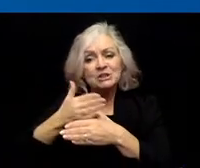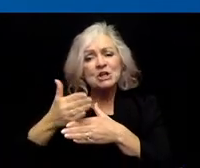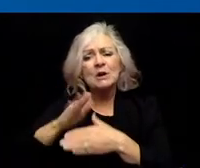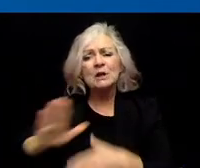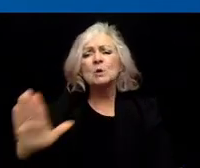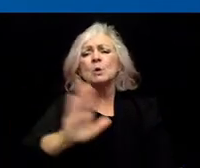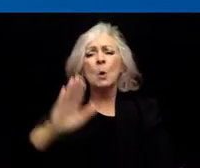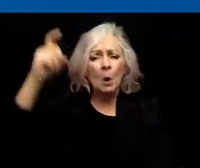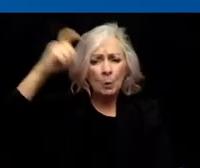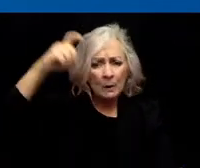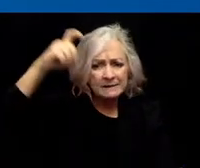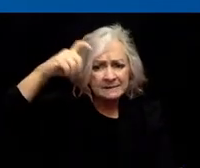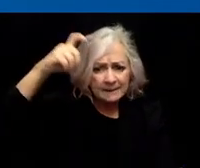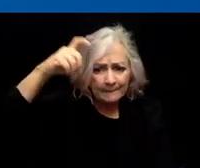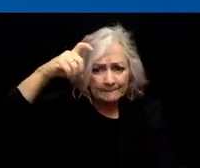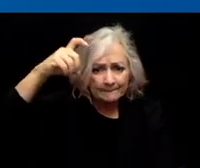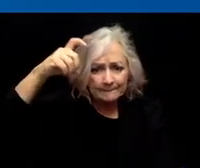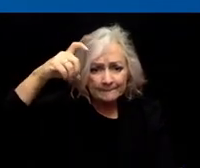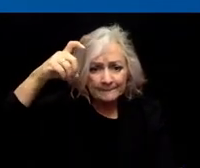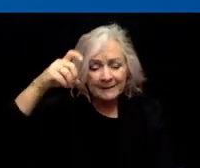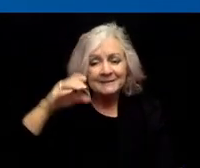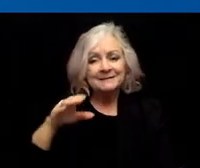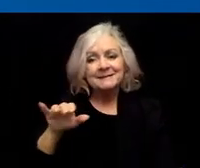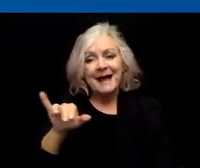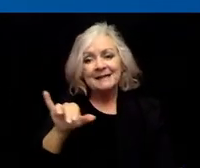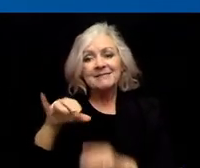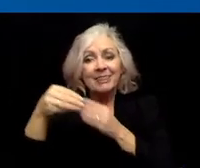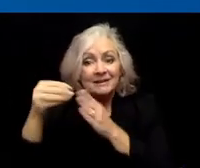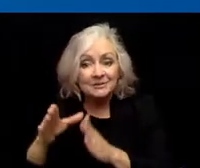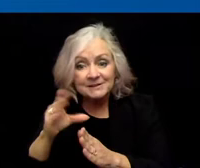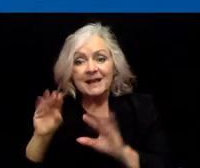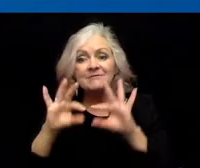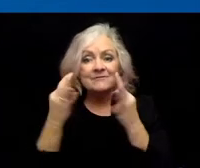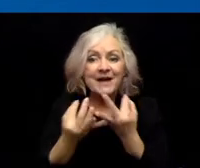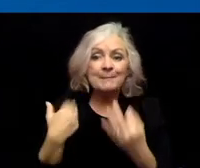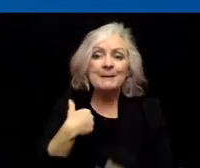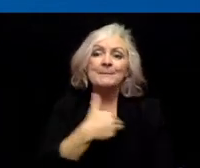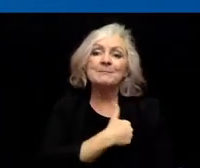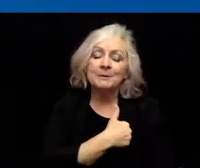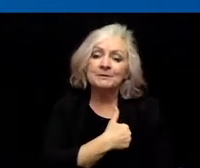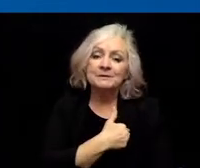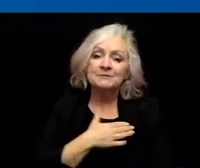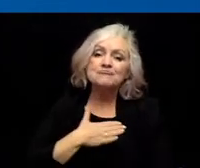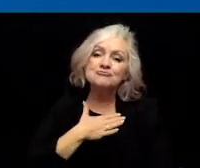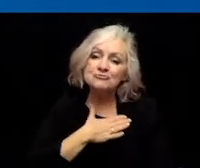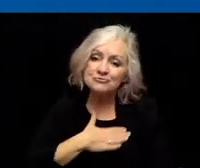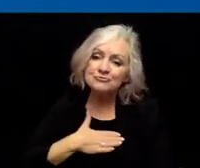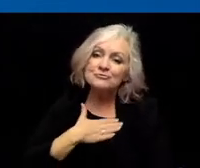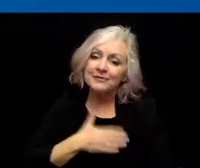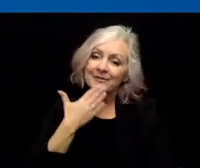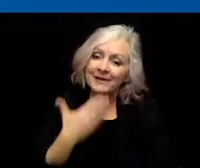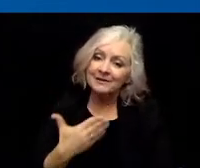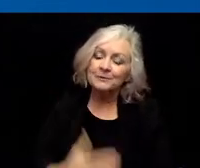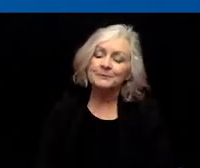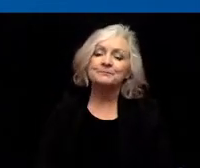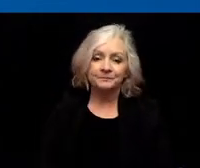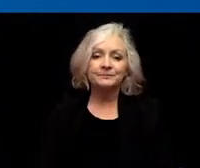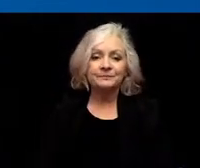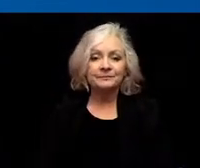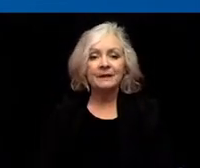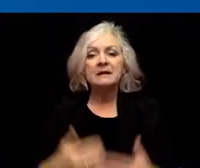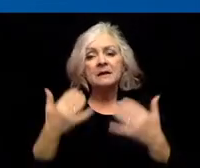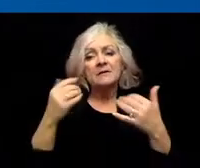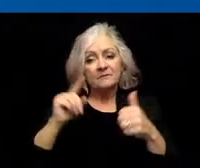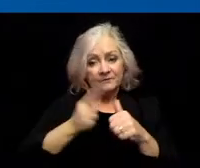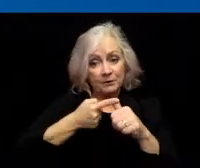in the field and then also as family members. Really appreciate you taking the time. So how about we start